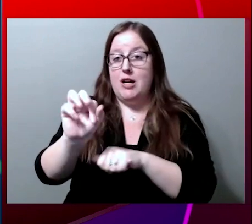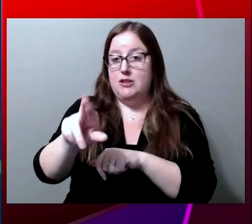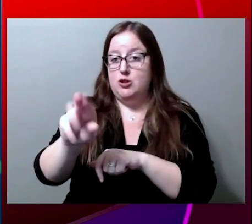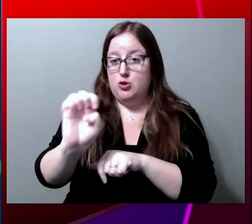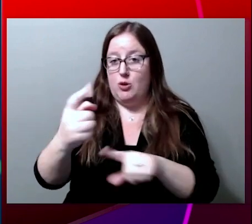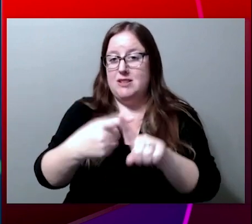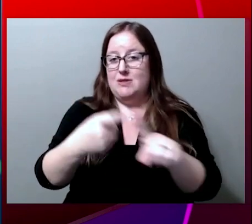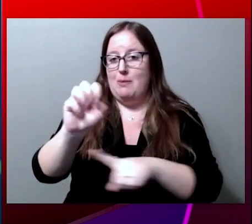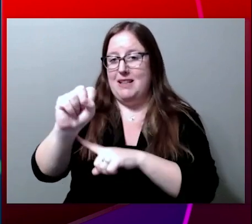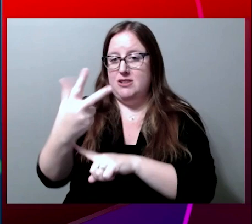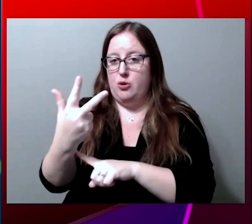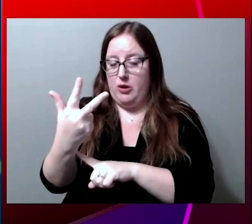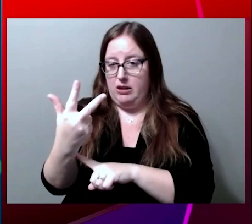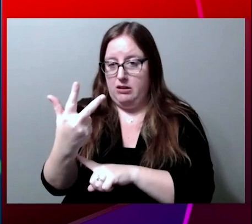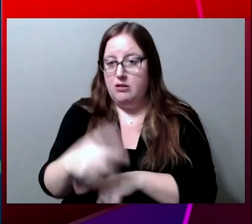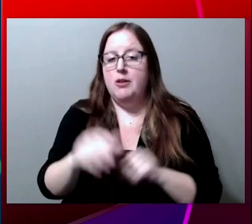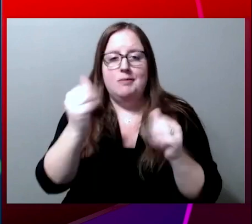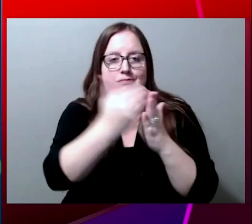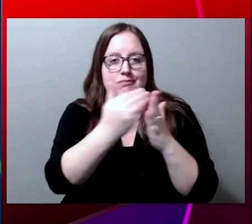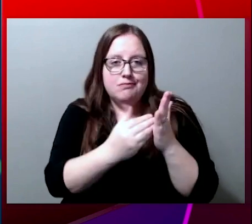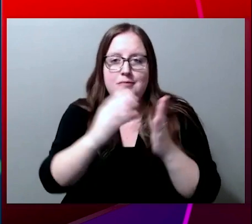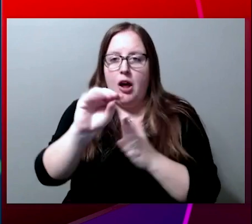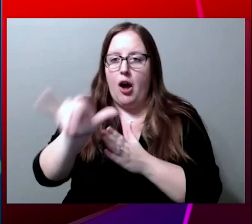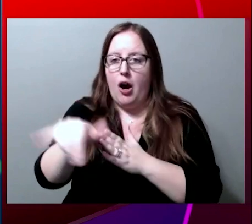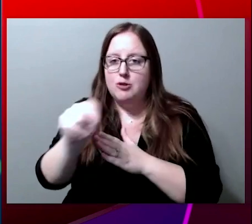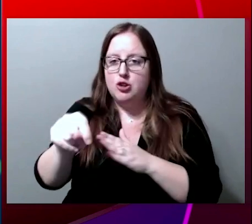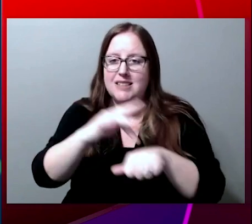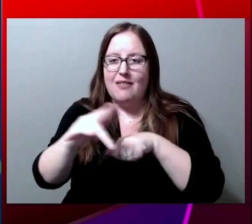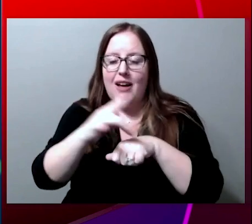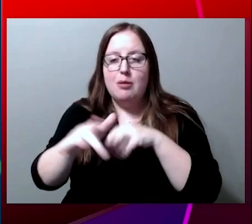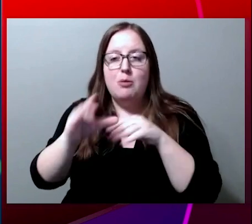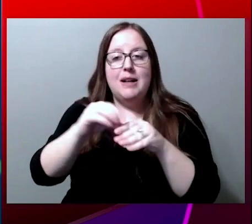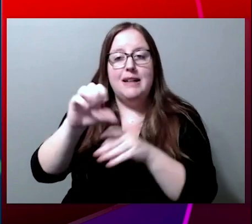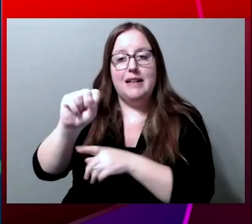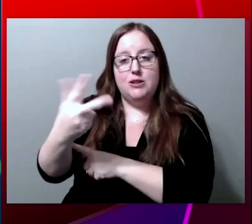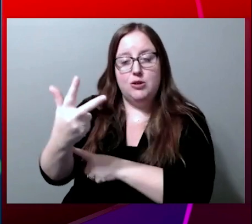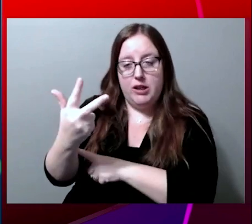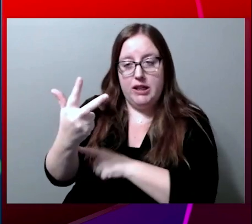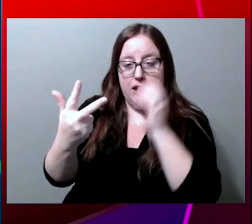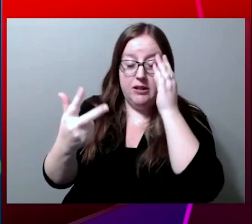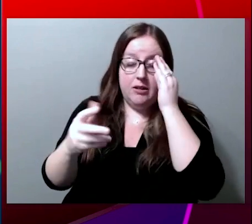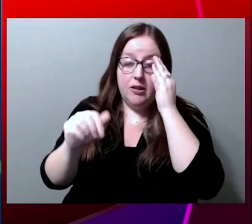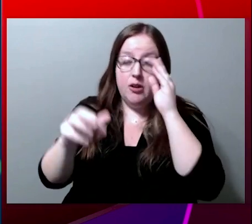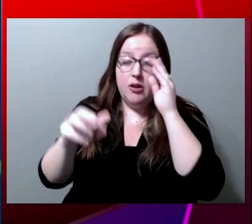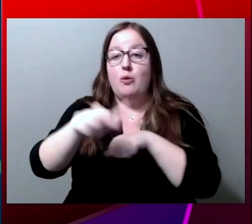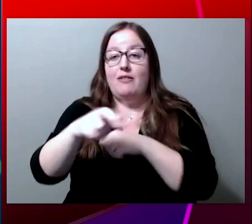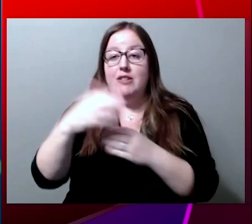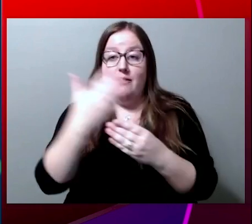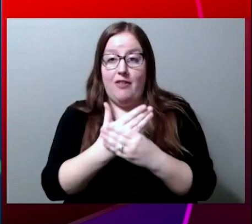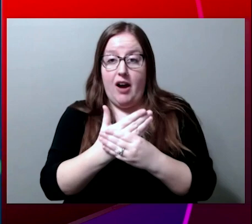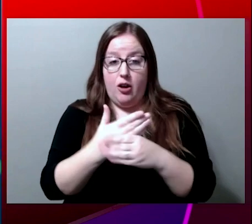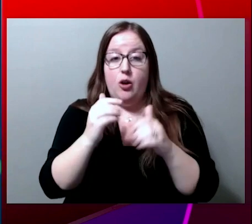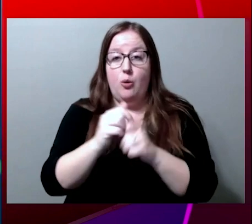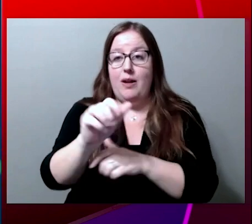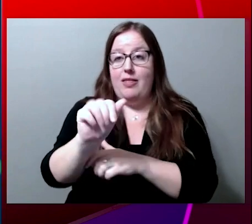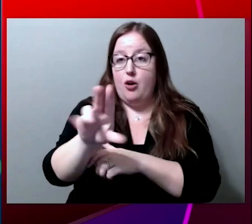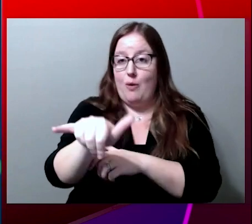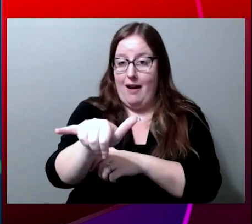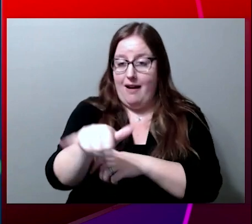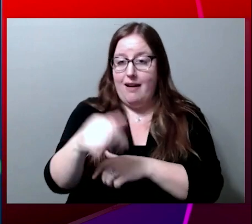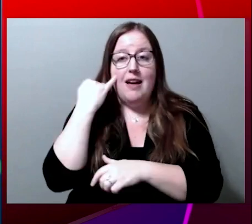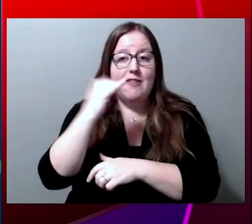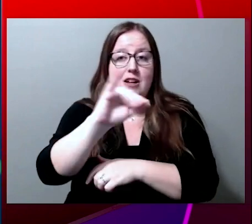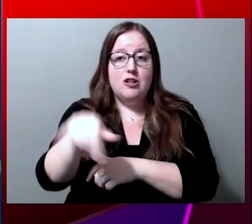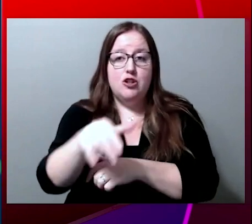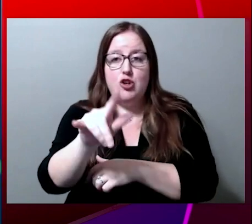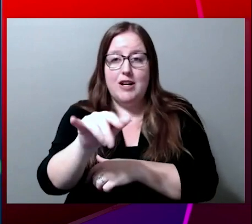S3. You can list objects that are available in S3. You can also reference a file that contains an array, either in JSON or